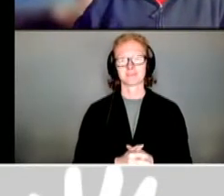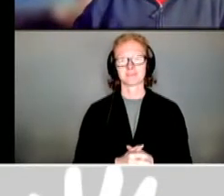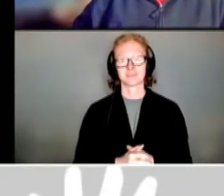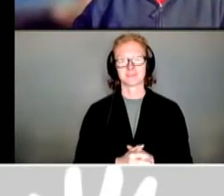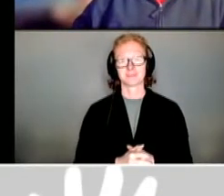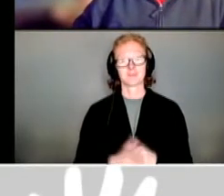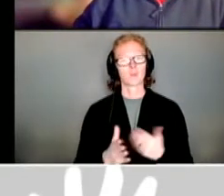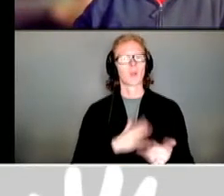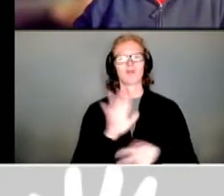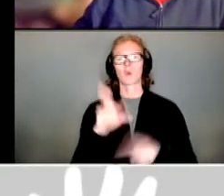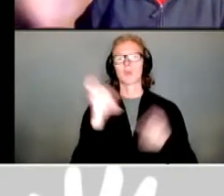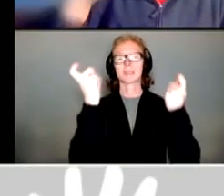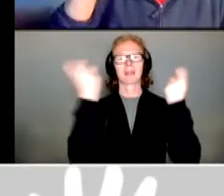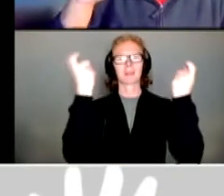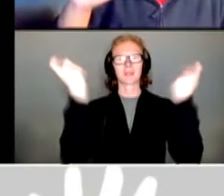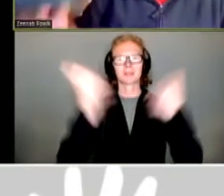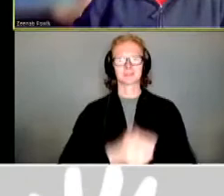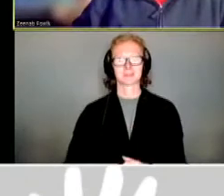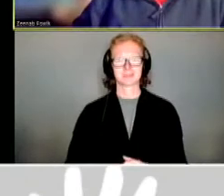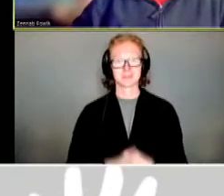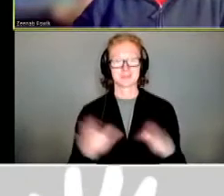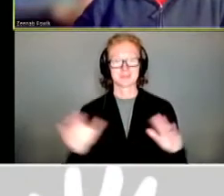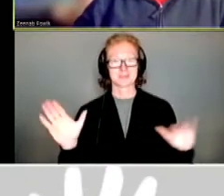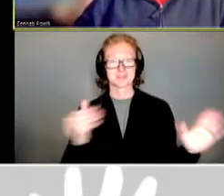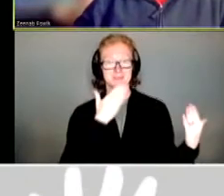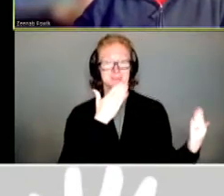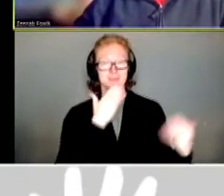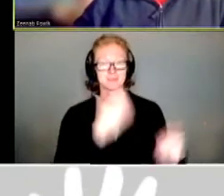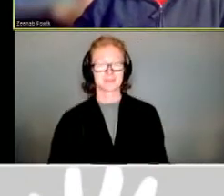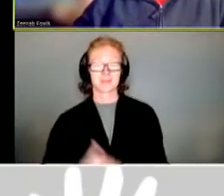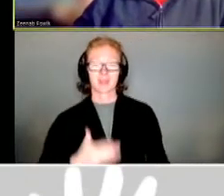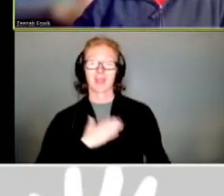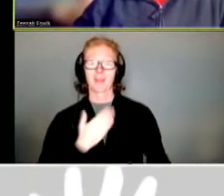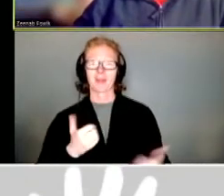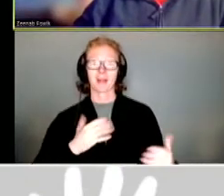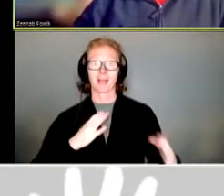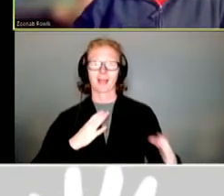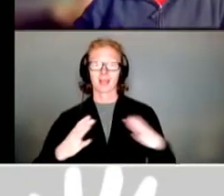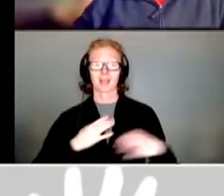you celebrate. Thank you. Happy